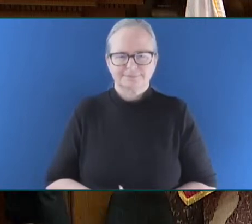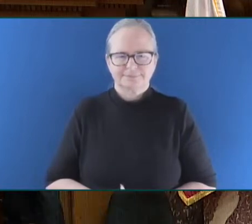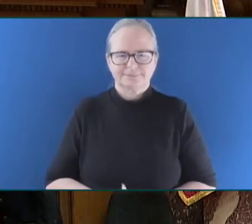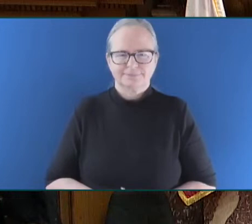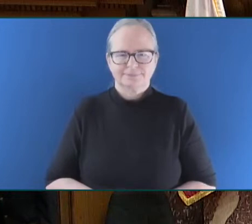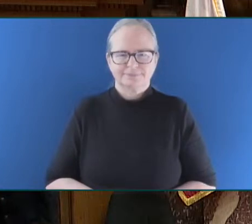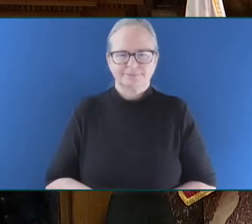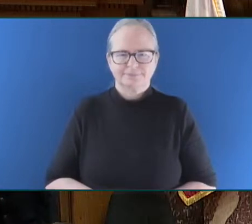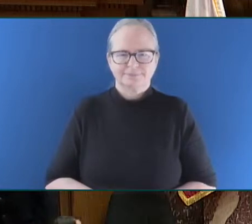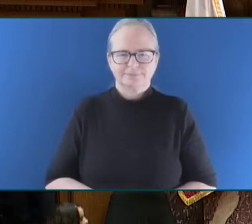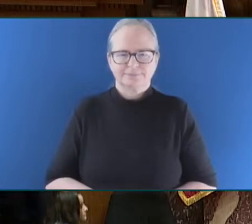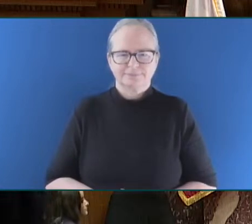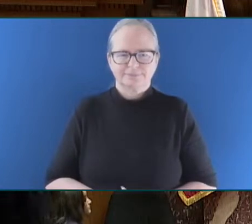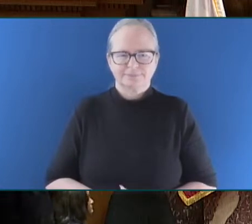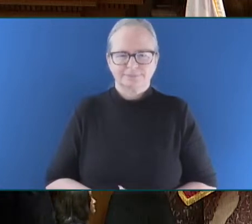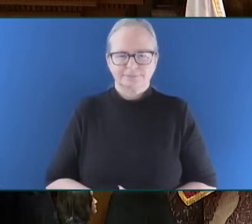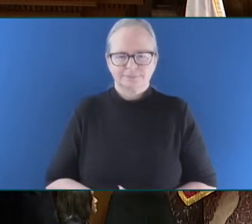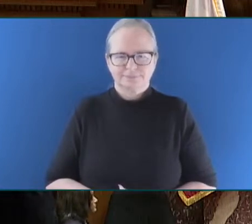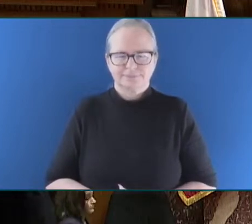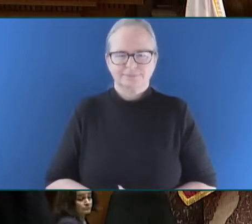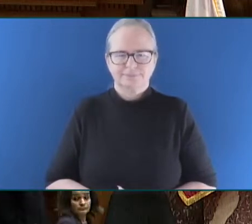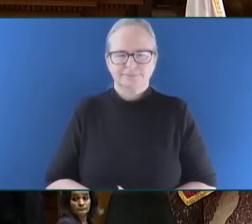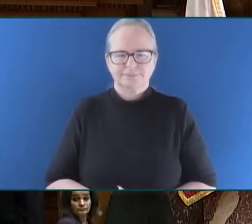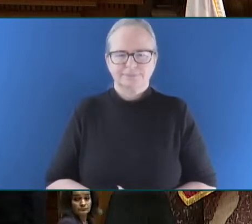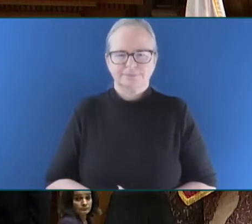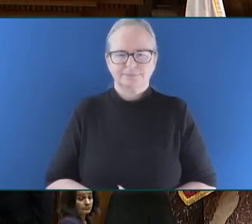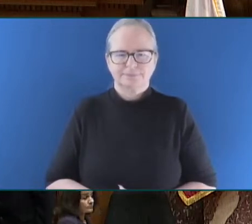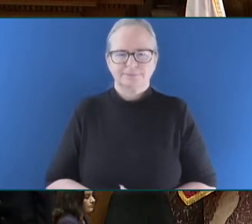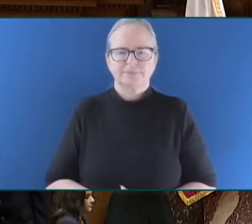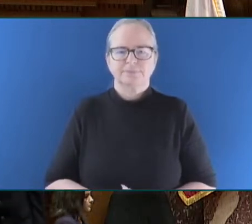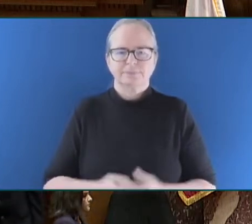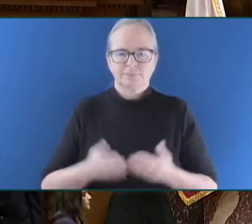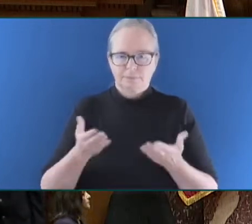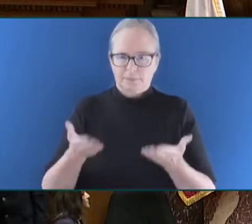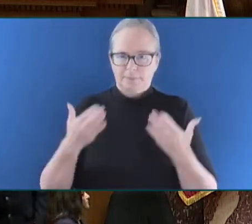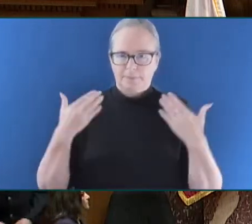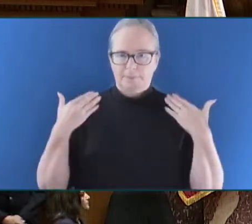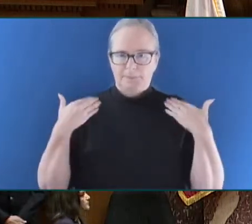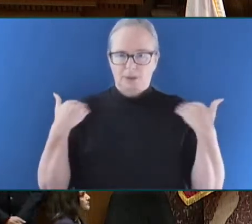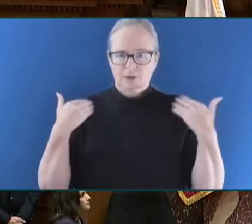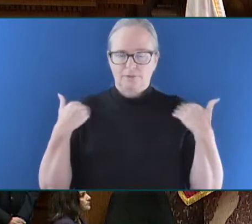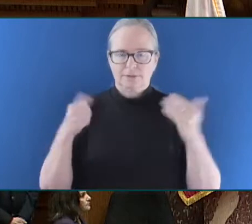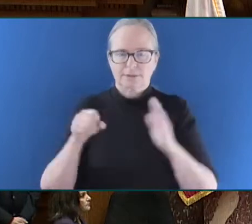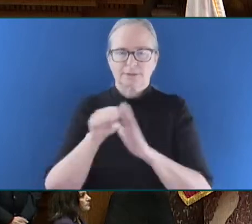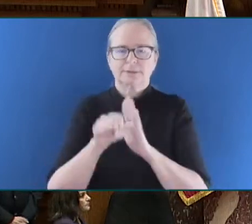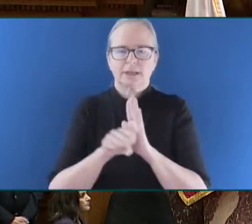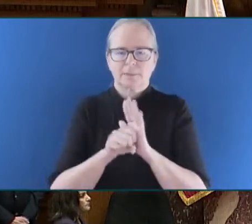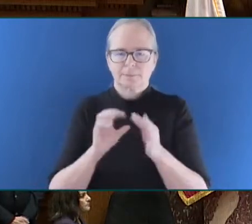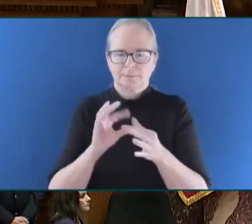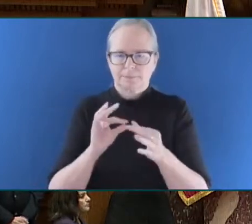I invite the Minister of State for Infrastructure and Transit to lead the House in prayer or reflection.